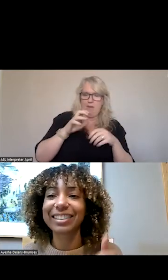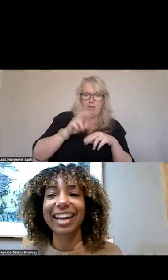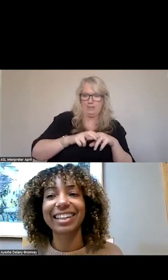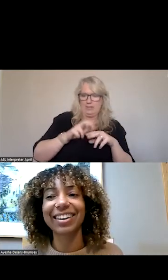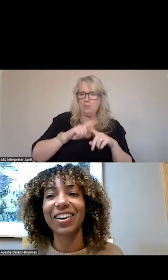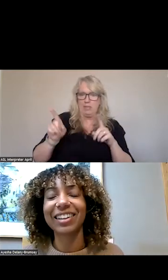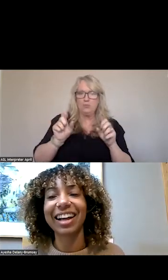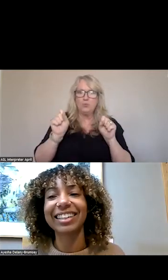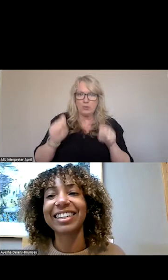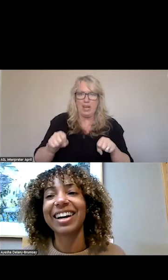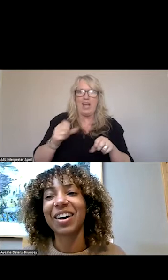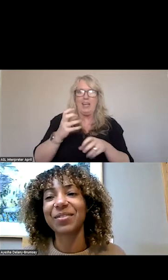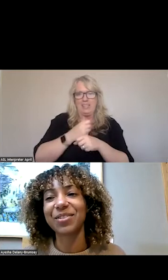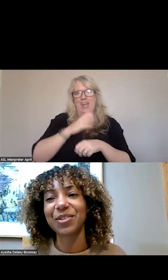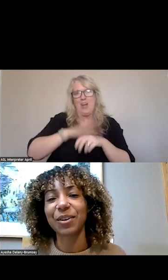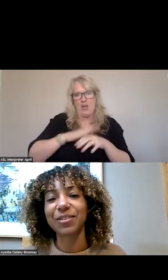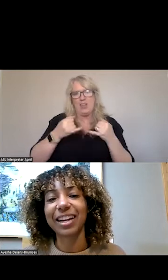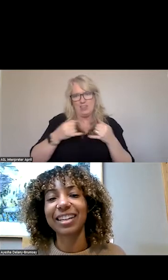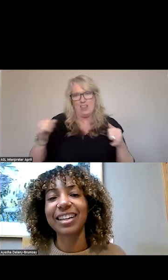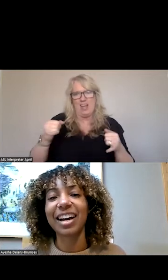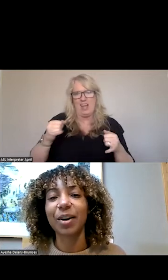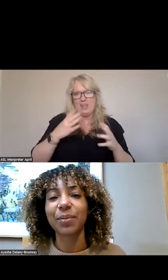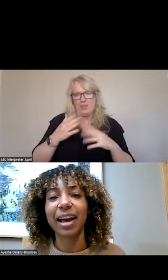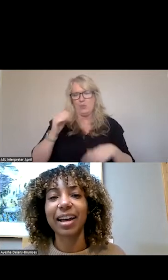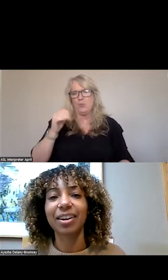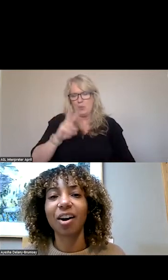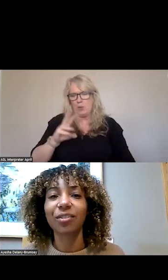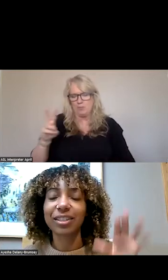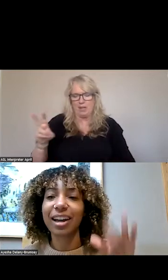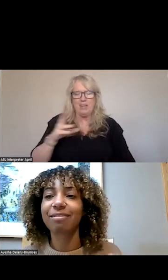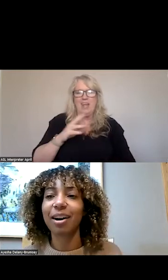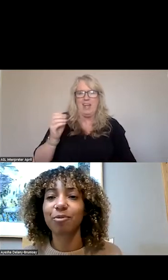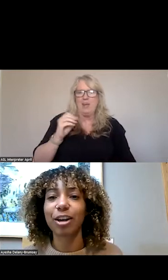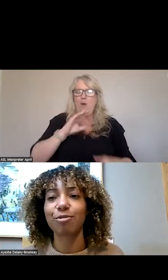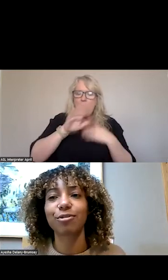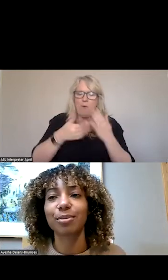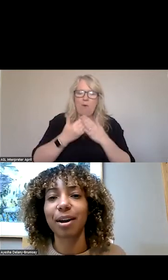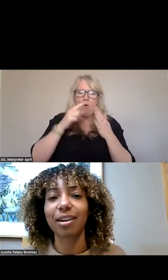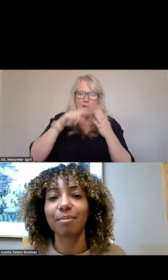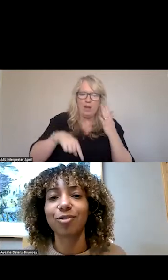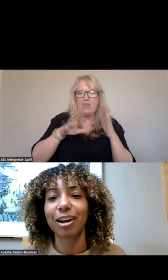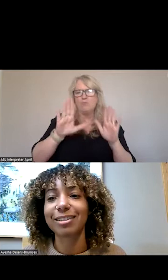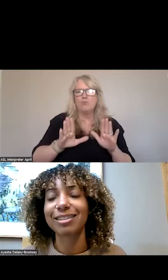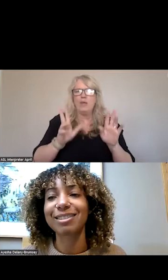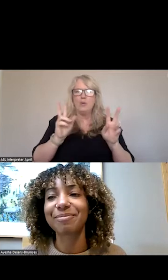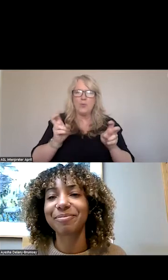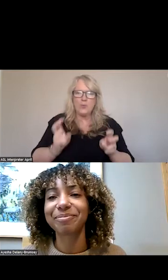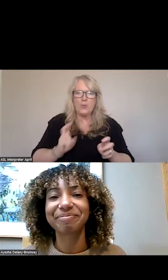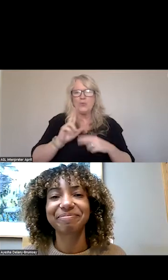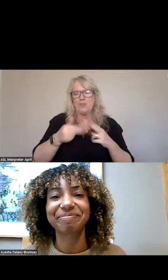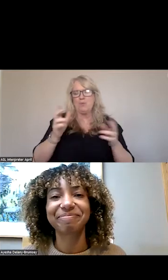you actually can get it online through the website. And all of these have great quotes about